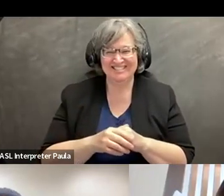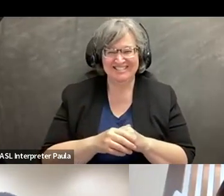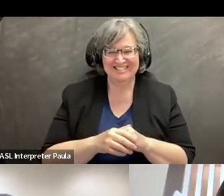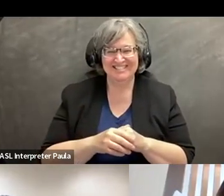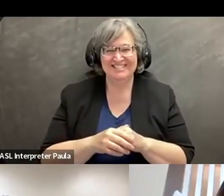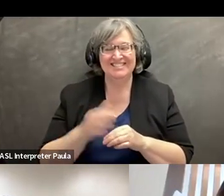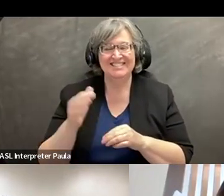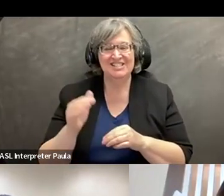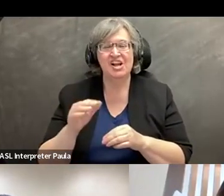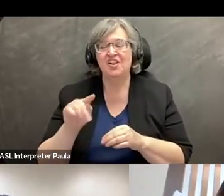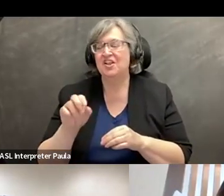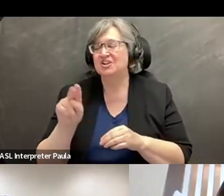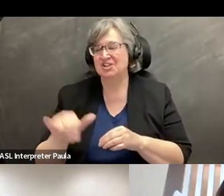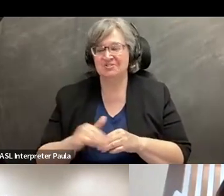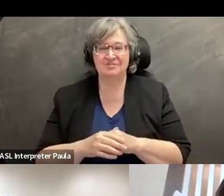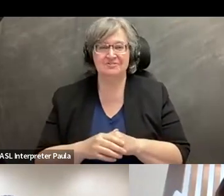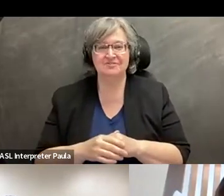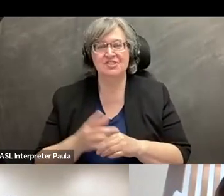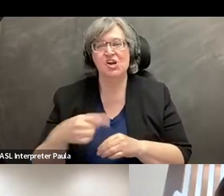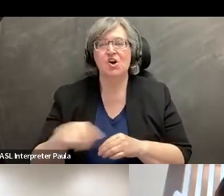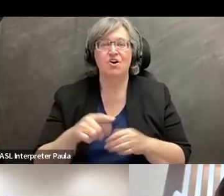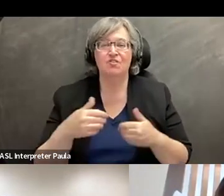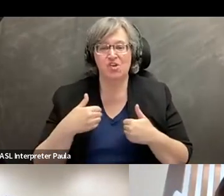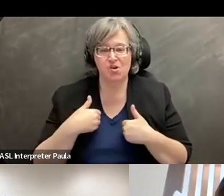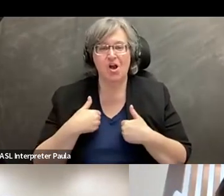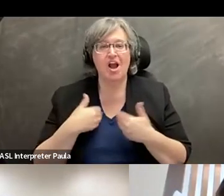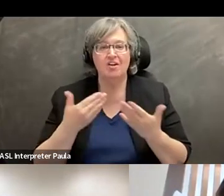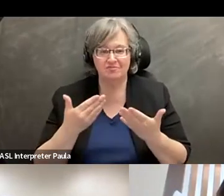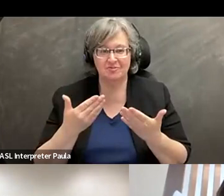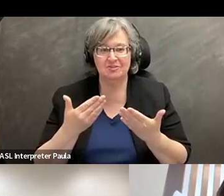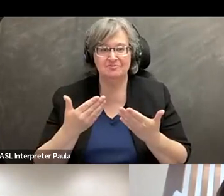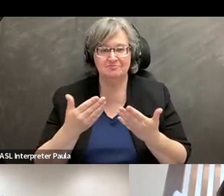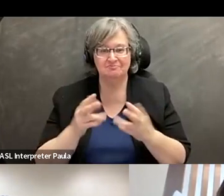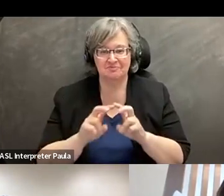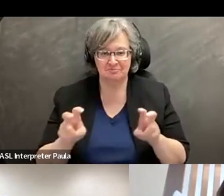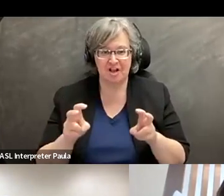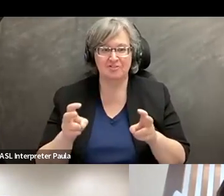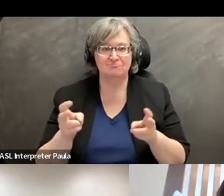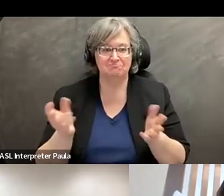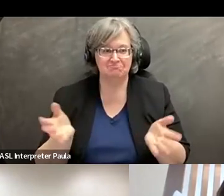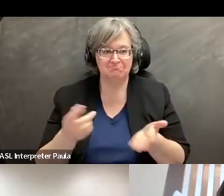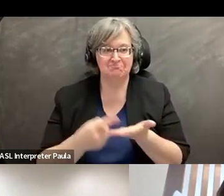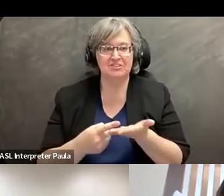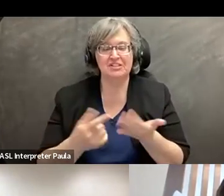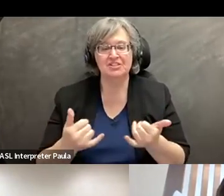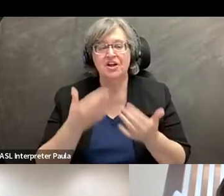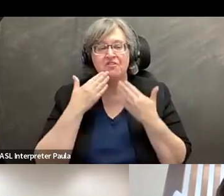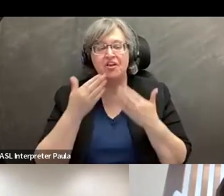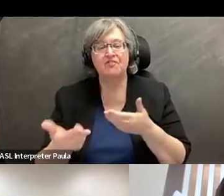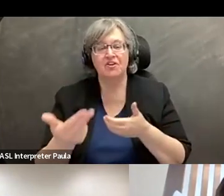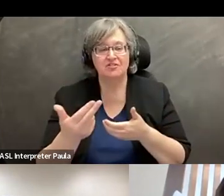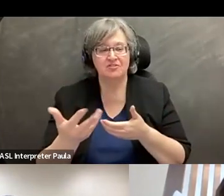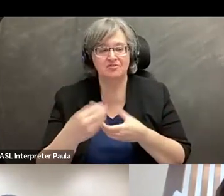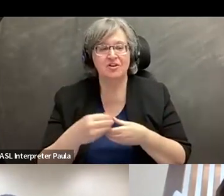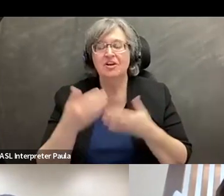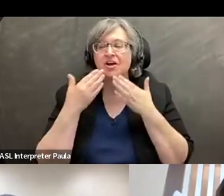and then down to Tony. So you all have the floor. And thank you all so much for being a part of this. Well,